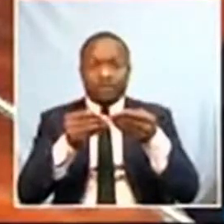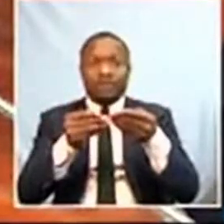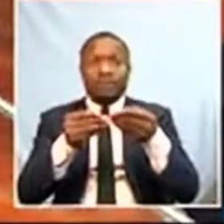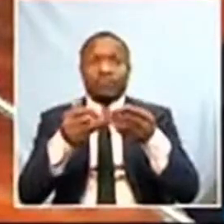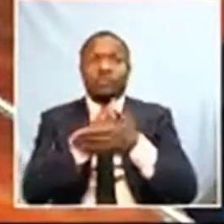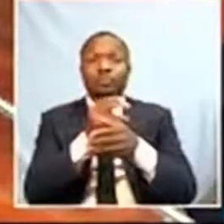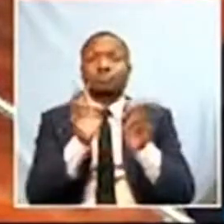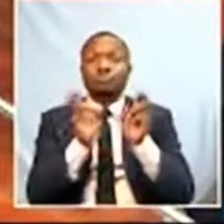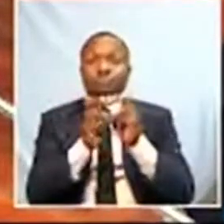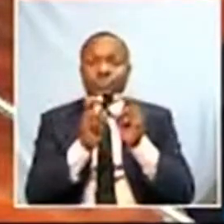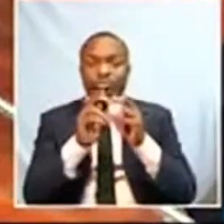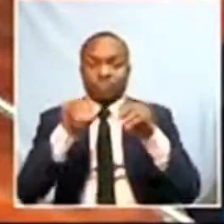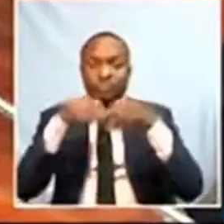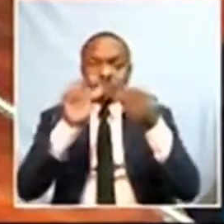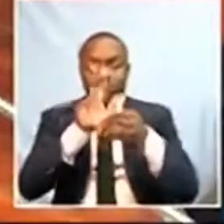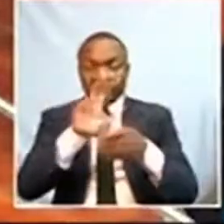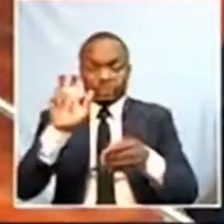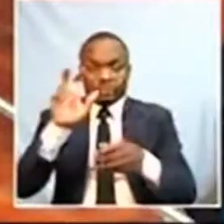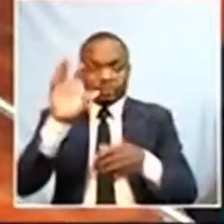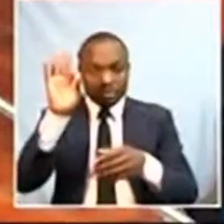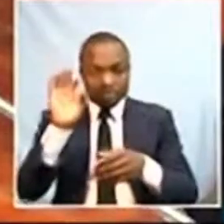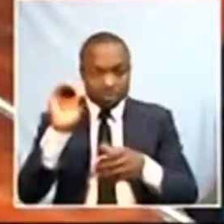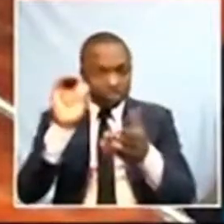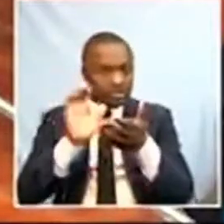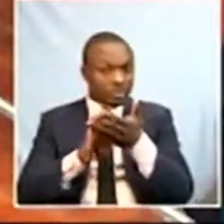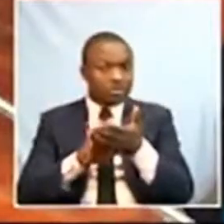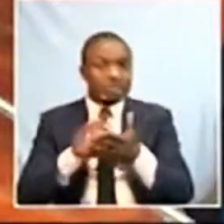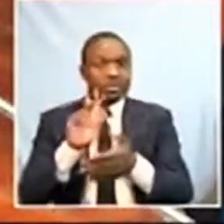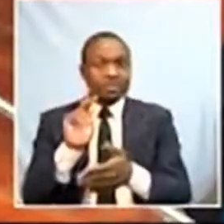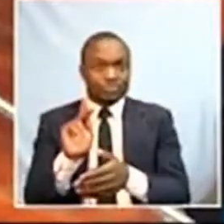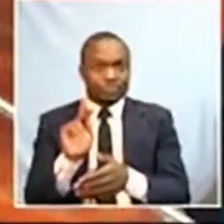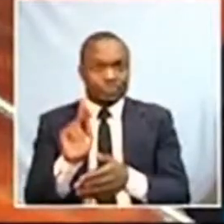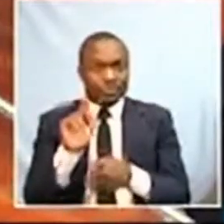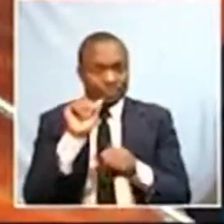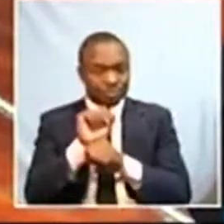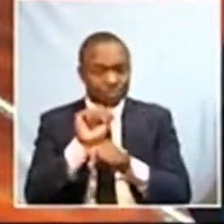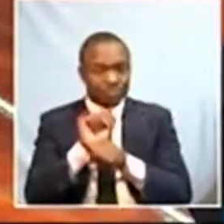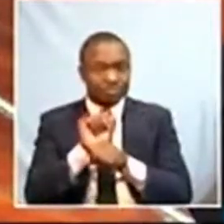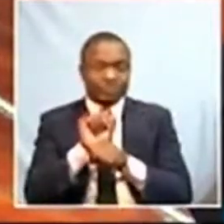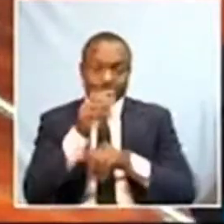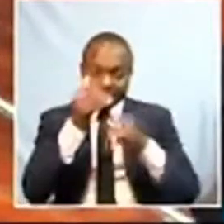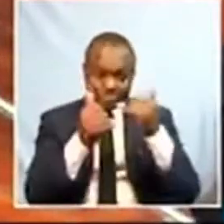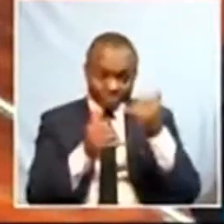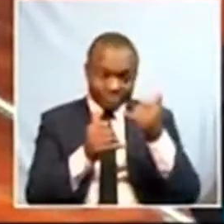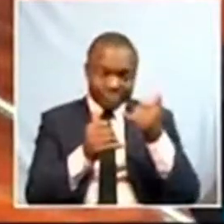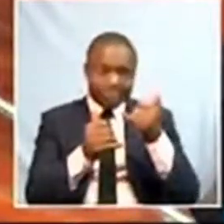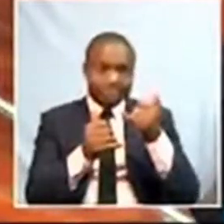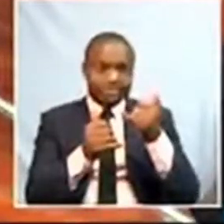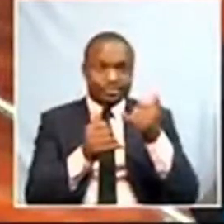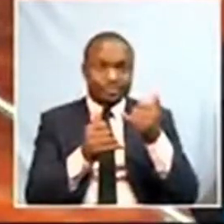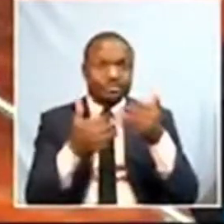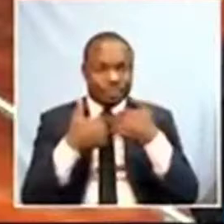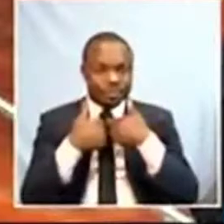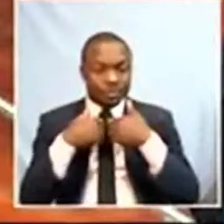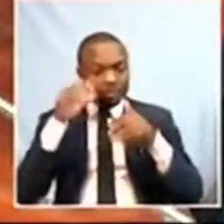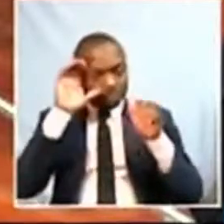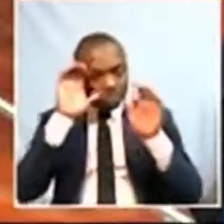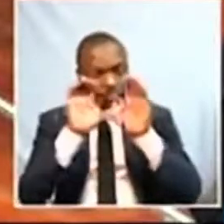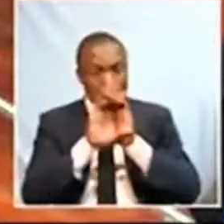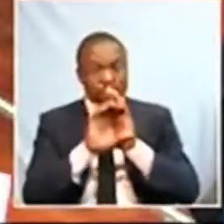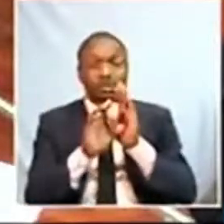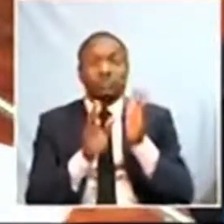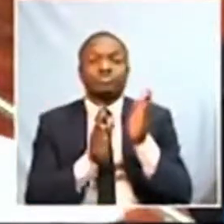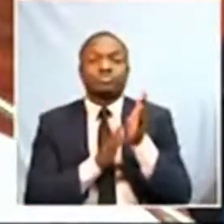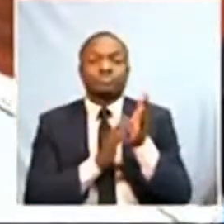awarded at a sum of 390,000 kwacha, and the works have since been completed. Chair, we have a picture of the